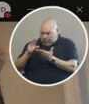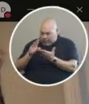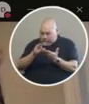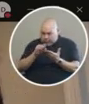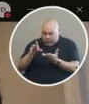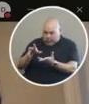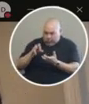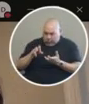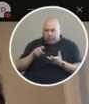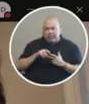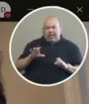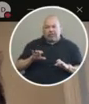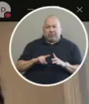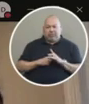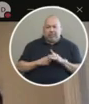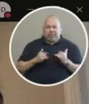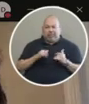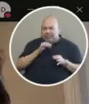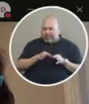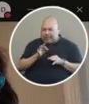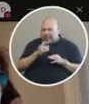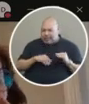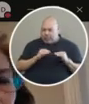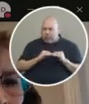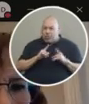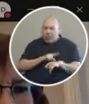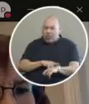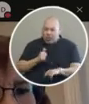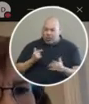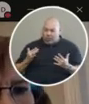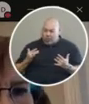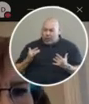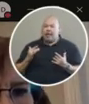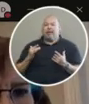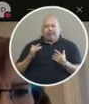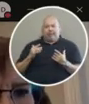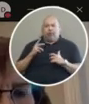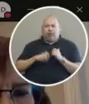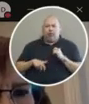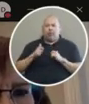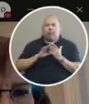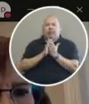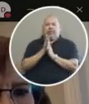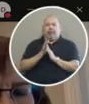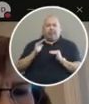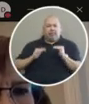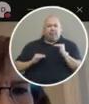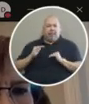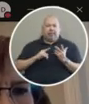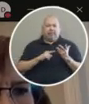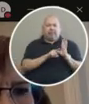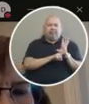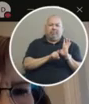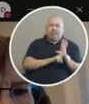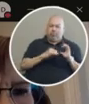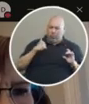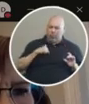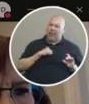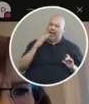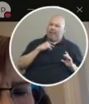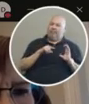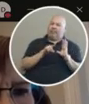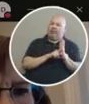to take action immediately and not delay it anymore, because the longer we wait, the harder and harder it's going to get to balance this deficit. We know we're going to have a